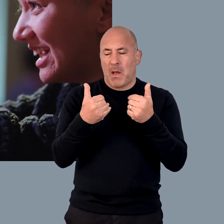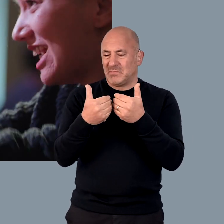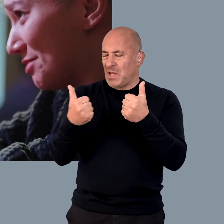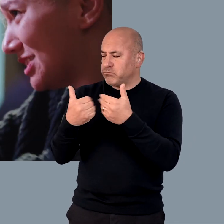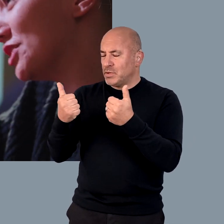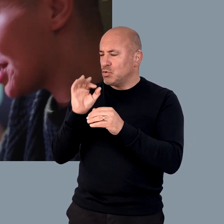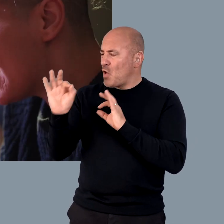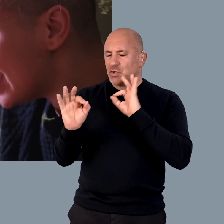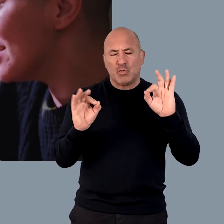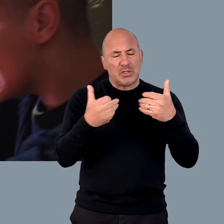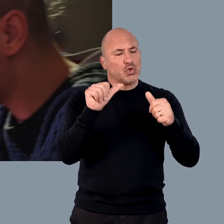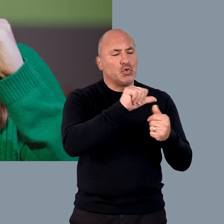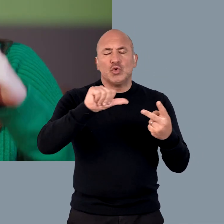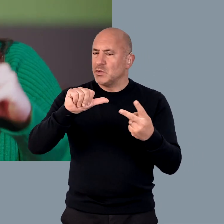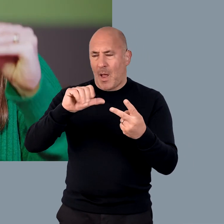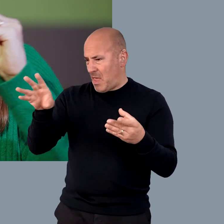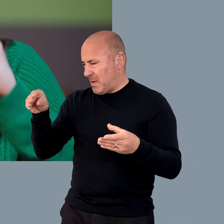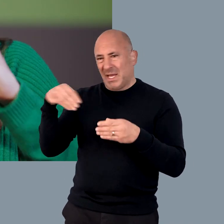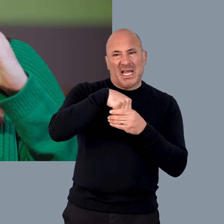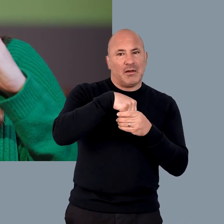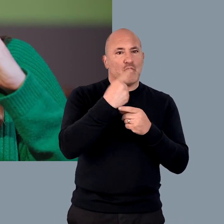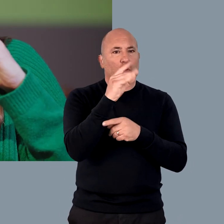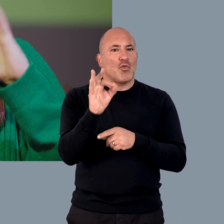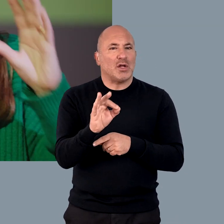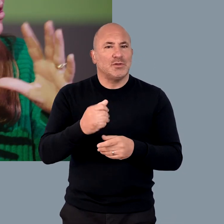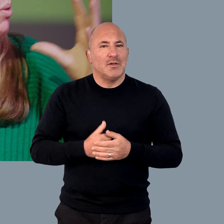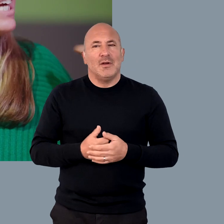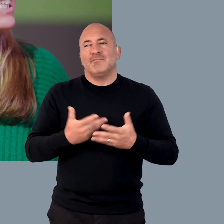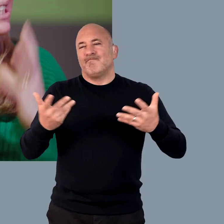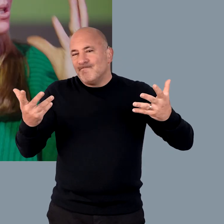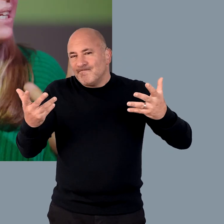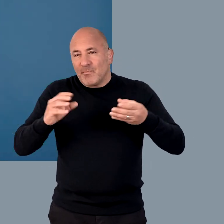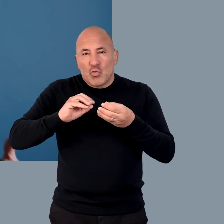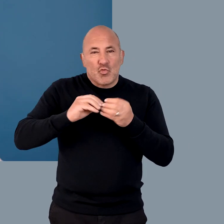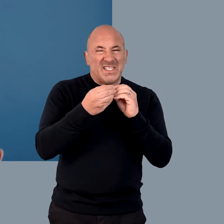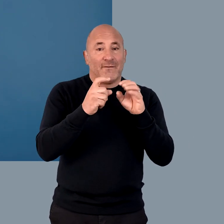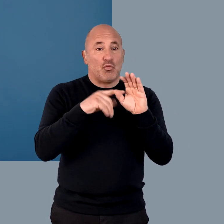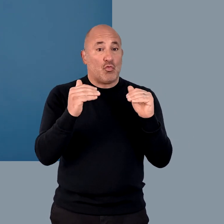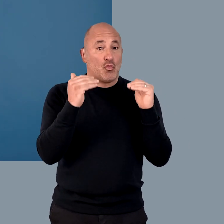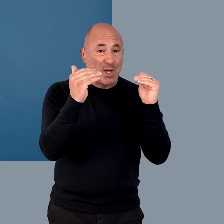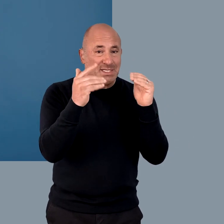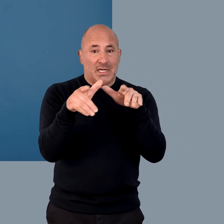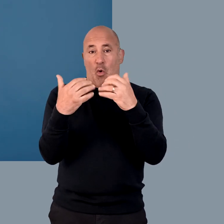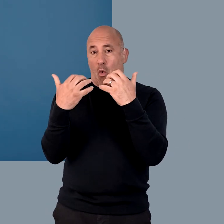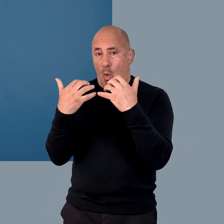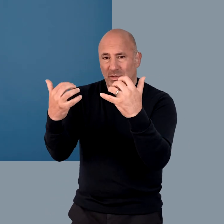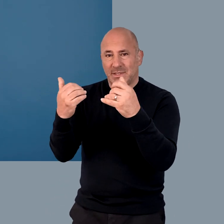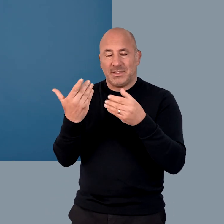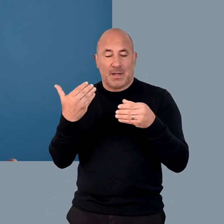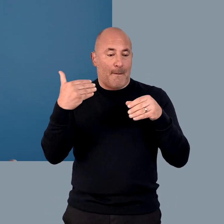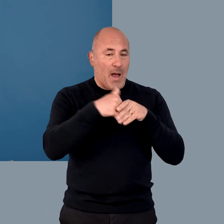that we do, so that actually they're not really separate questions? Obviously there's the creative quality and